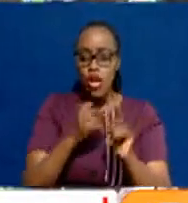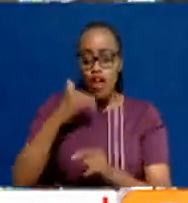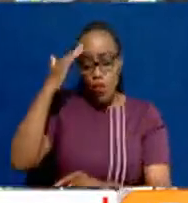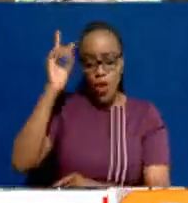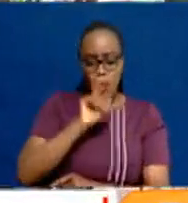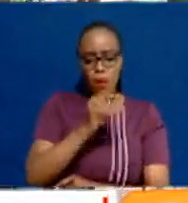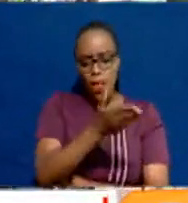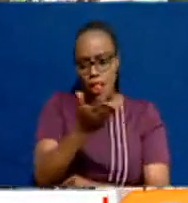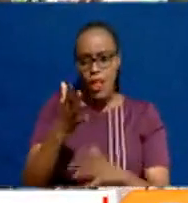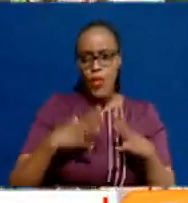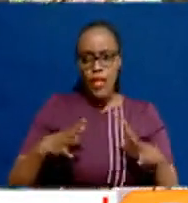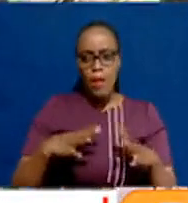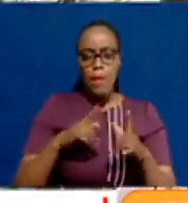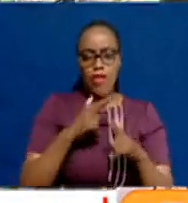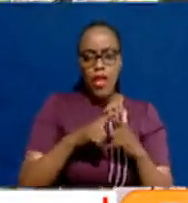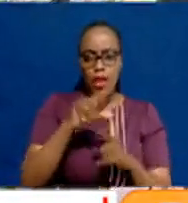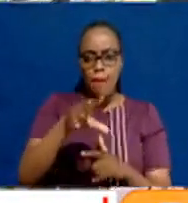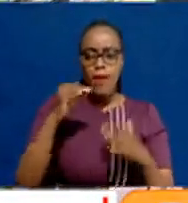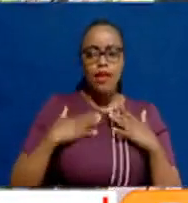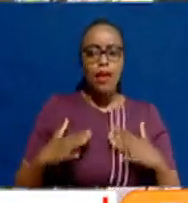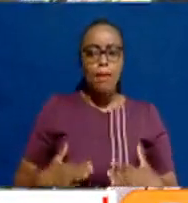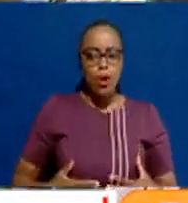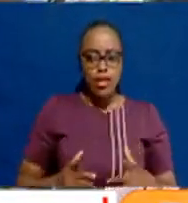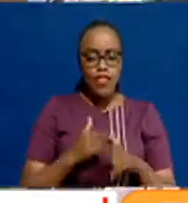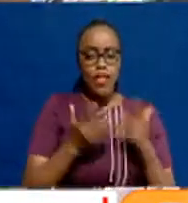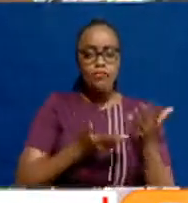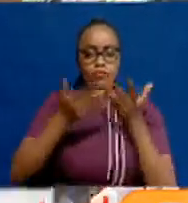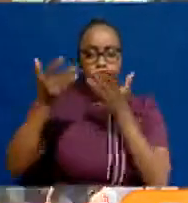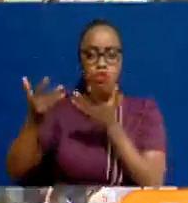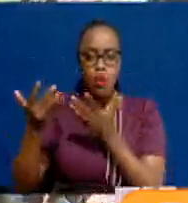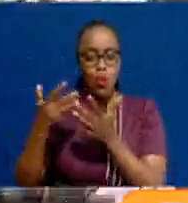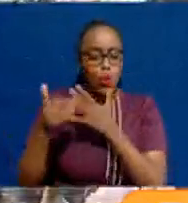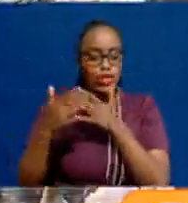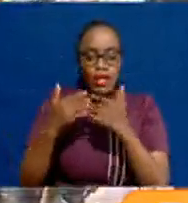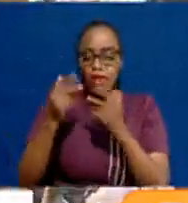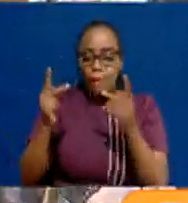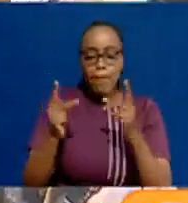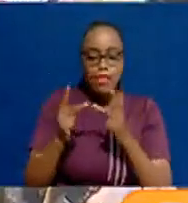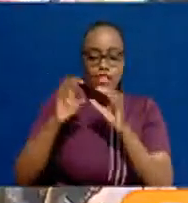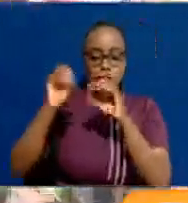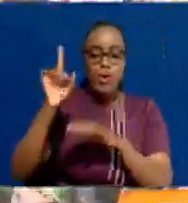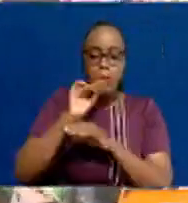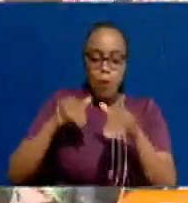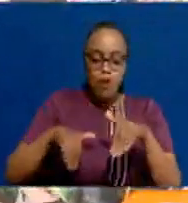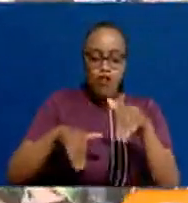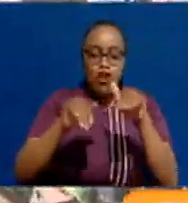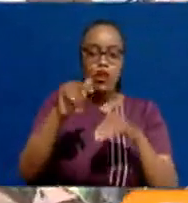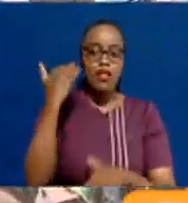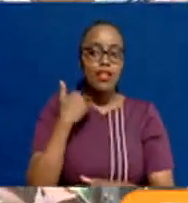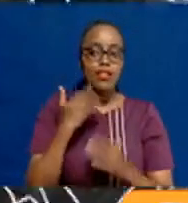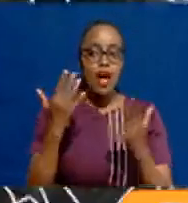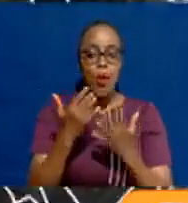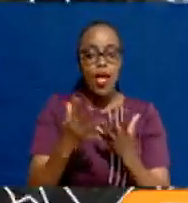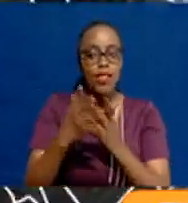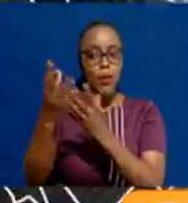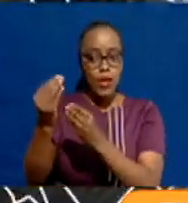kwa ground, wakachukua mwili ya marehemu wakapeleka kule mahali penye walipeleka, na tukaendelea kufuata hawa majangili mahali penye